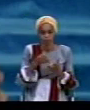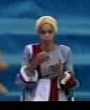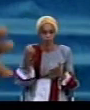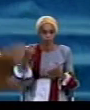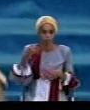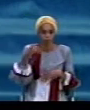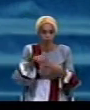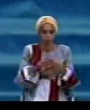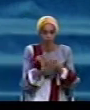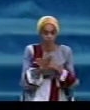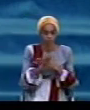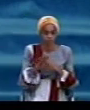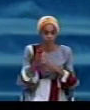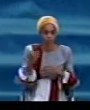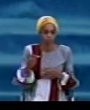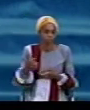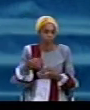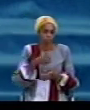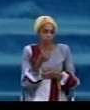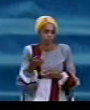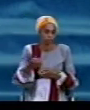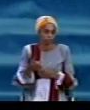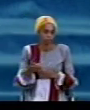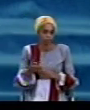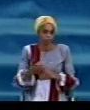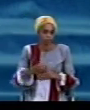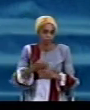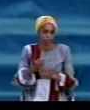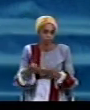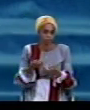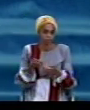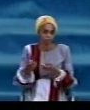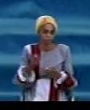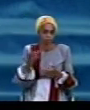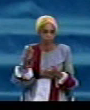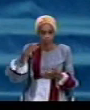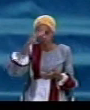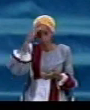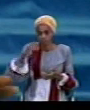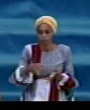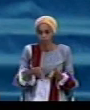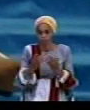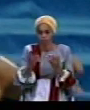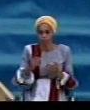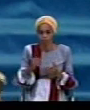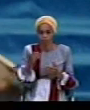the cab, the man asked me that, sister, your